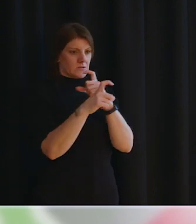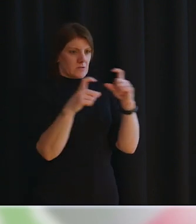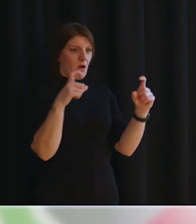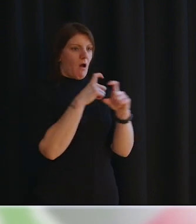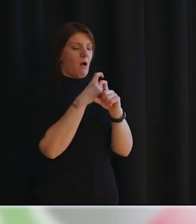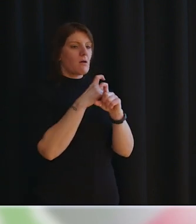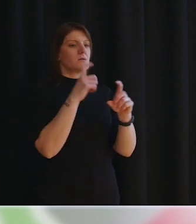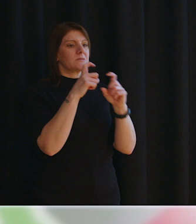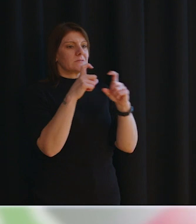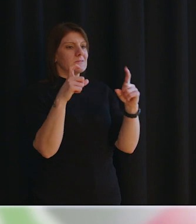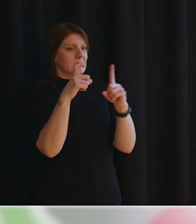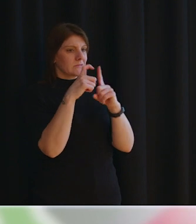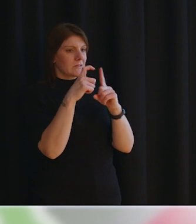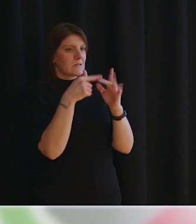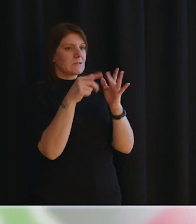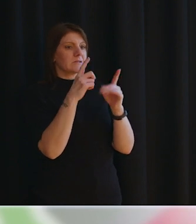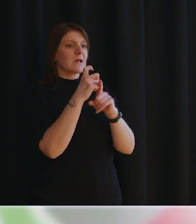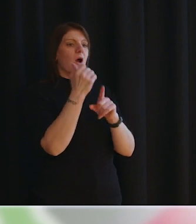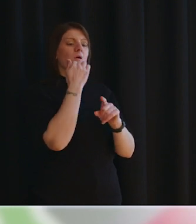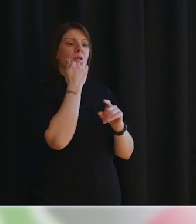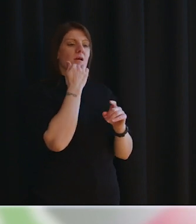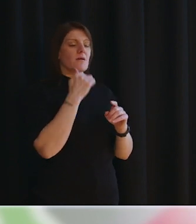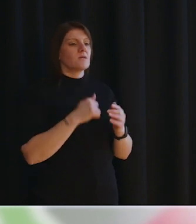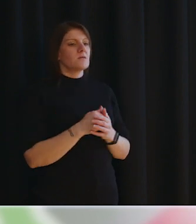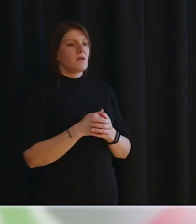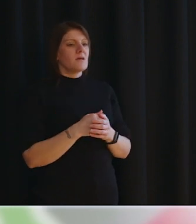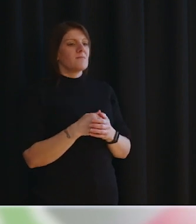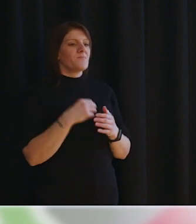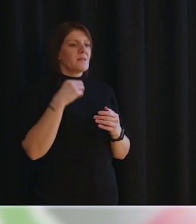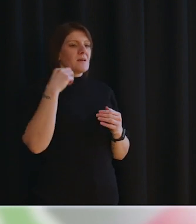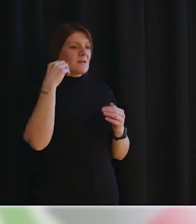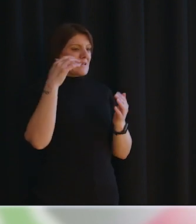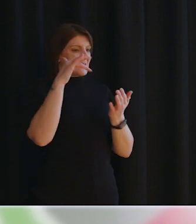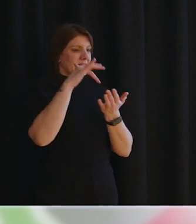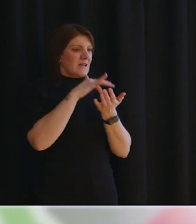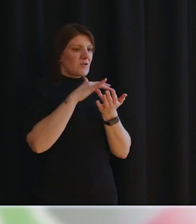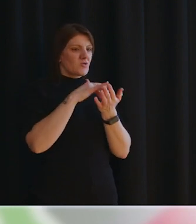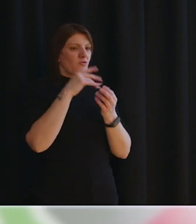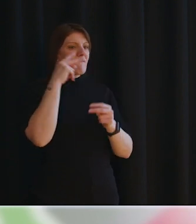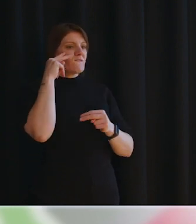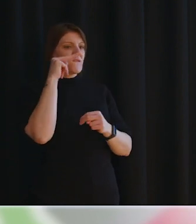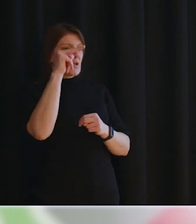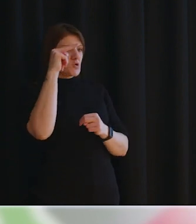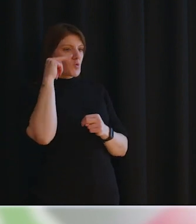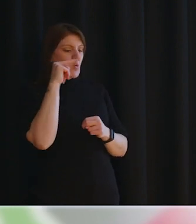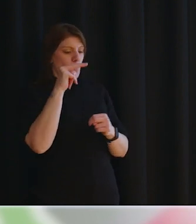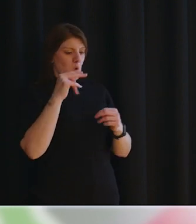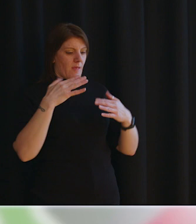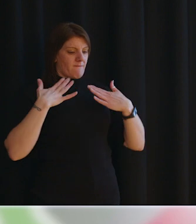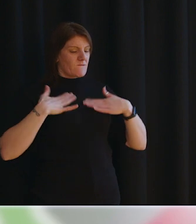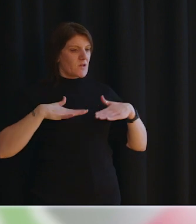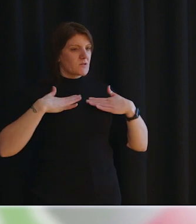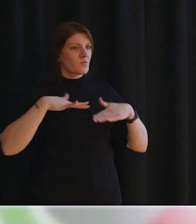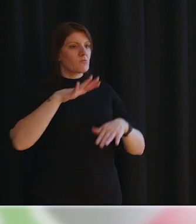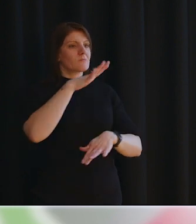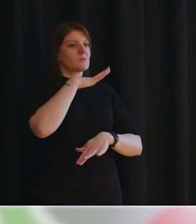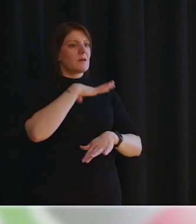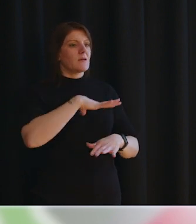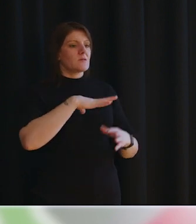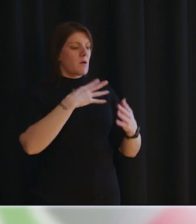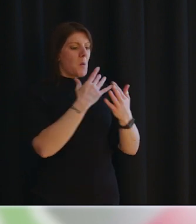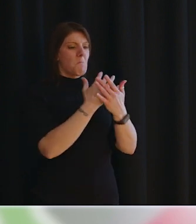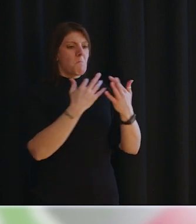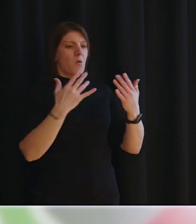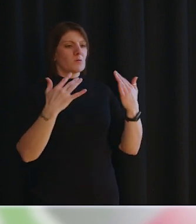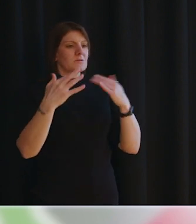emotional, mental health issues, and then sensory or physical needs. So this could be visual impairment, a physical need,